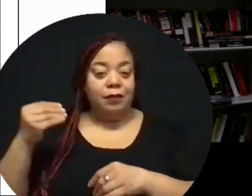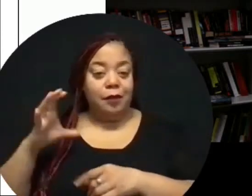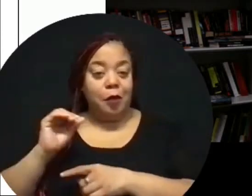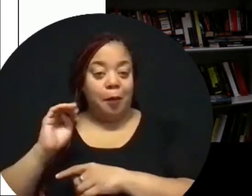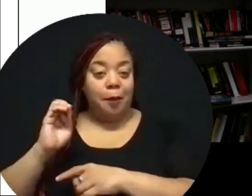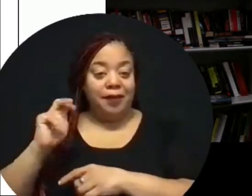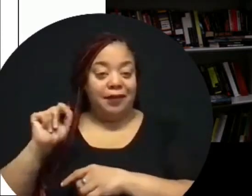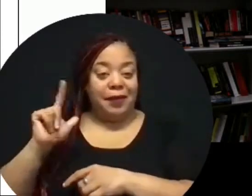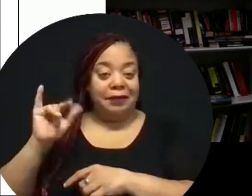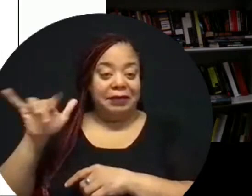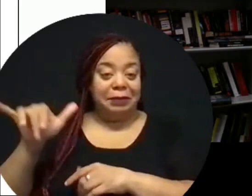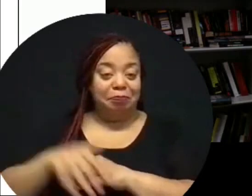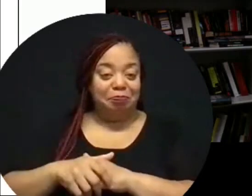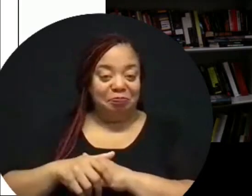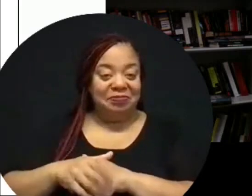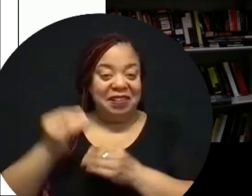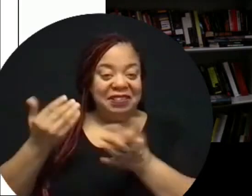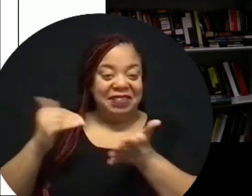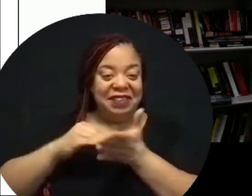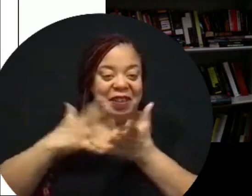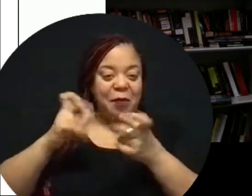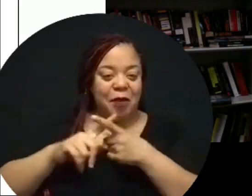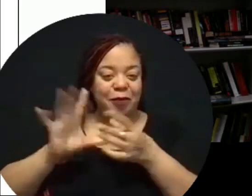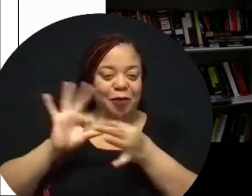we plot a green future. I